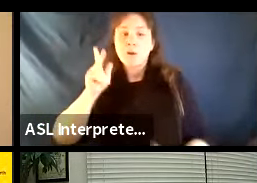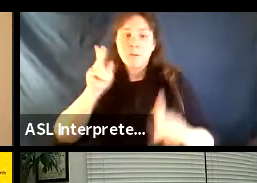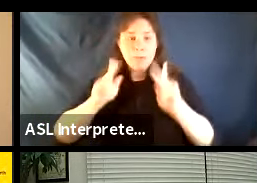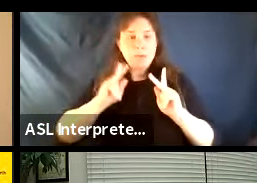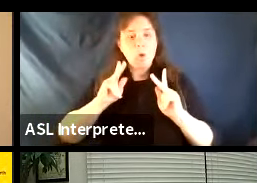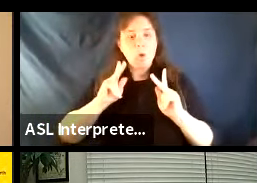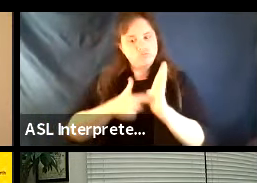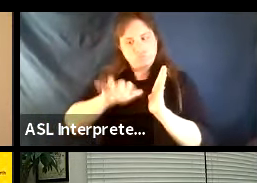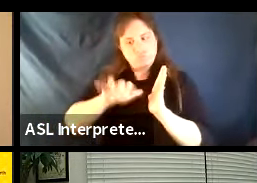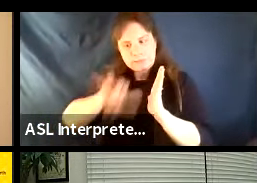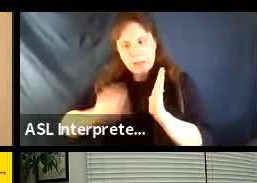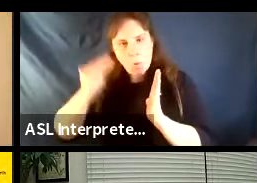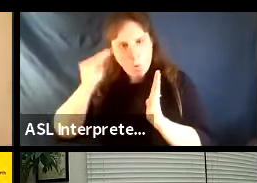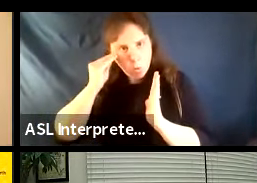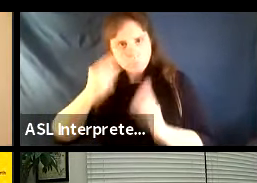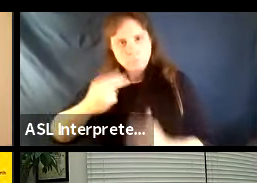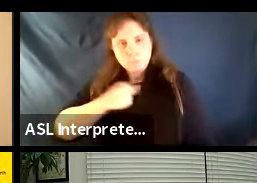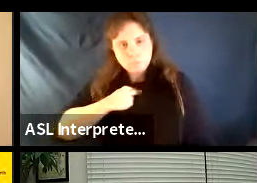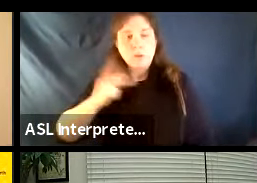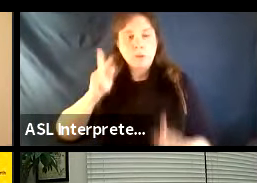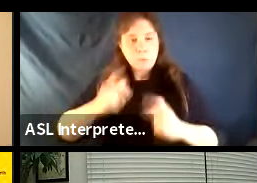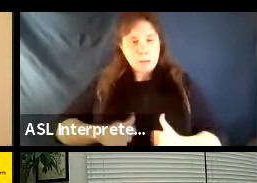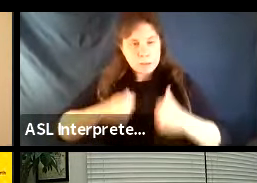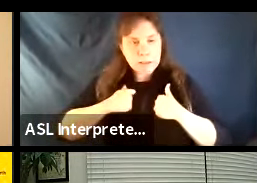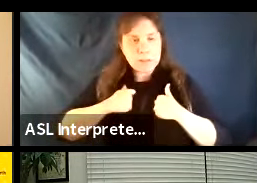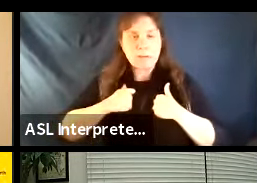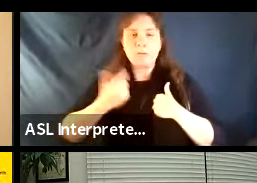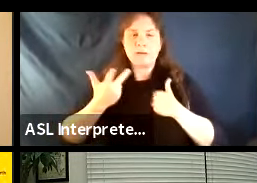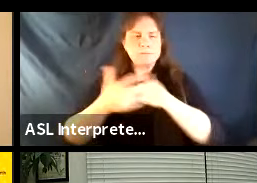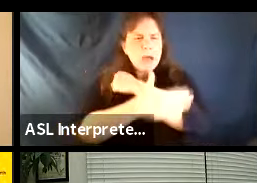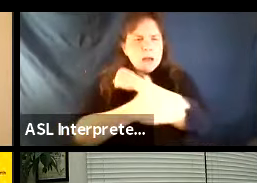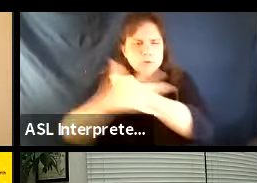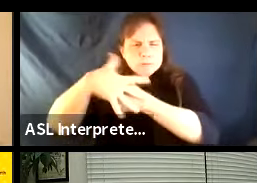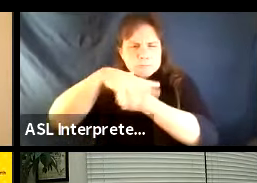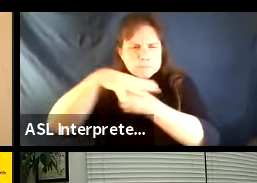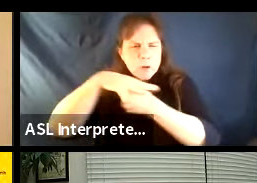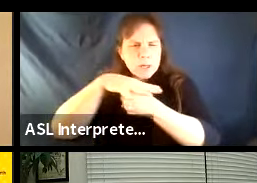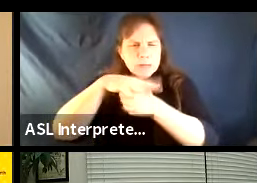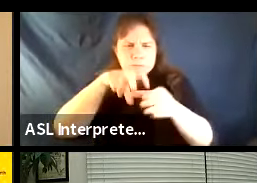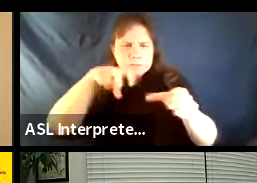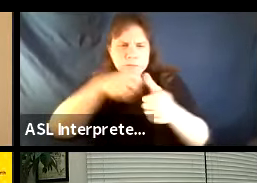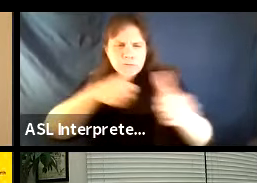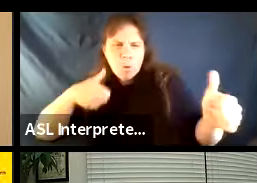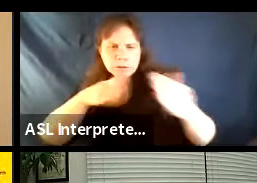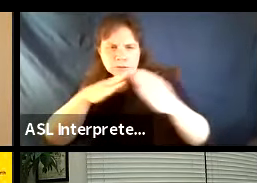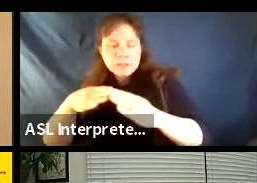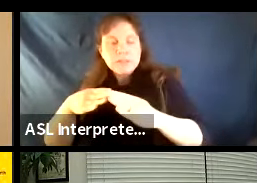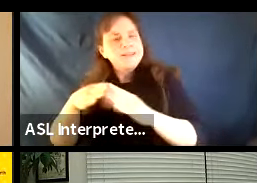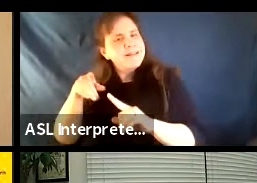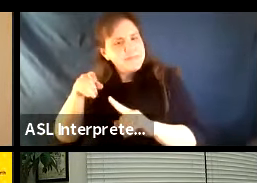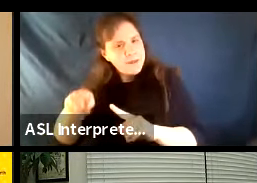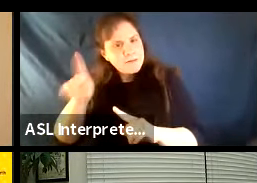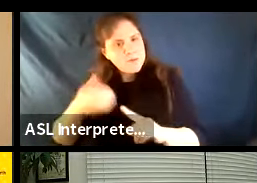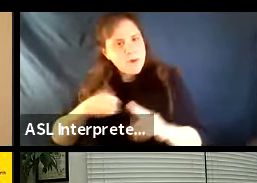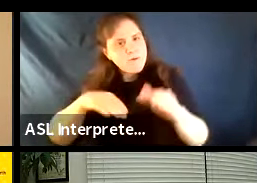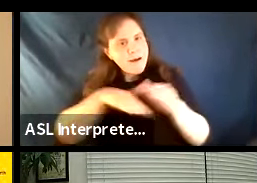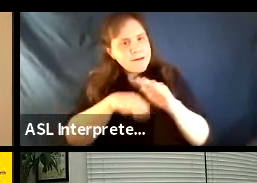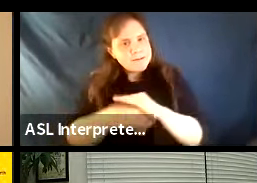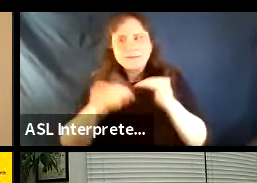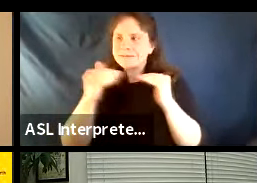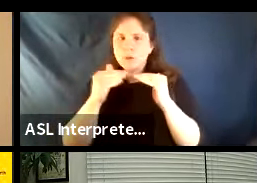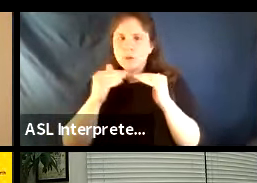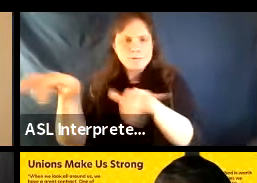homebound, people who live in rural communities, they need to have access just like everyone else. And what I fear